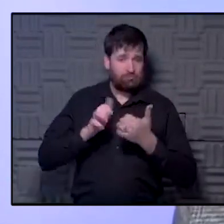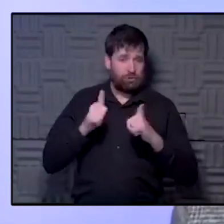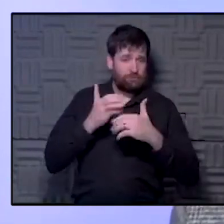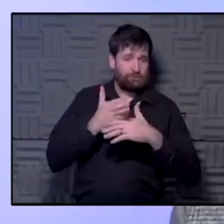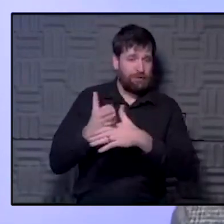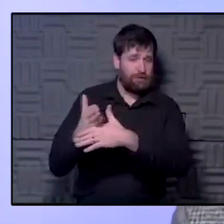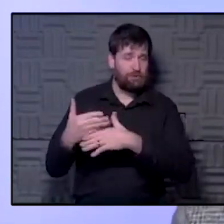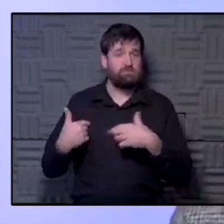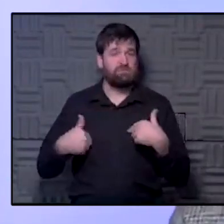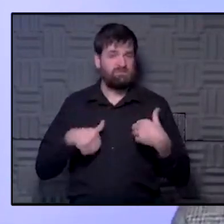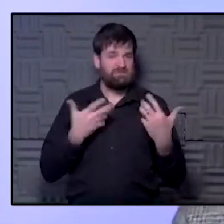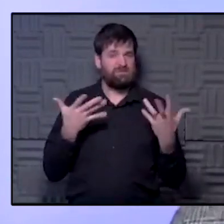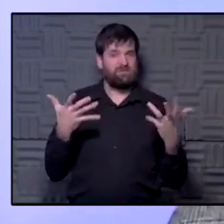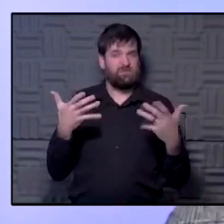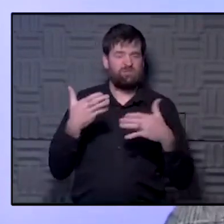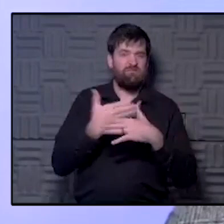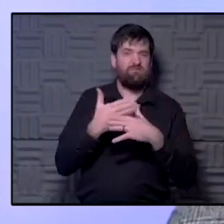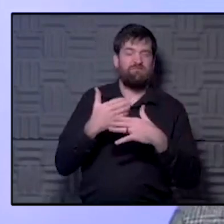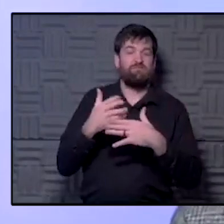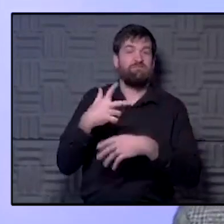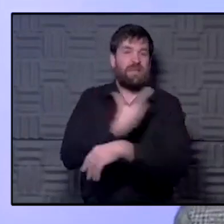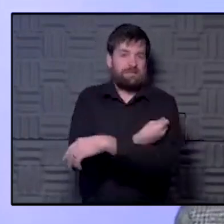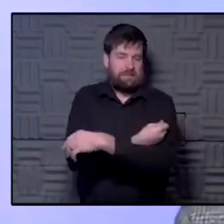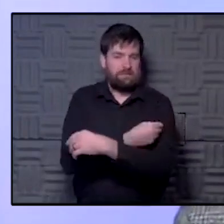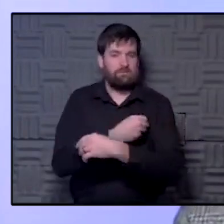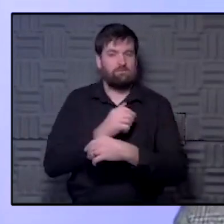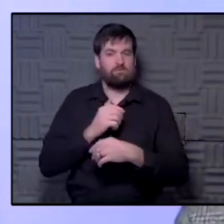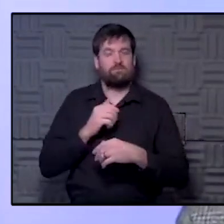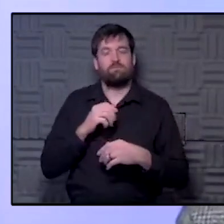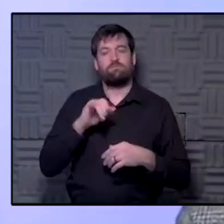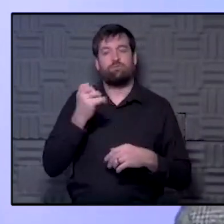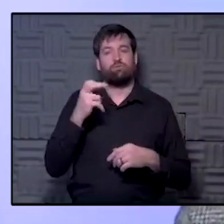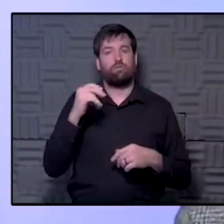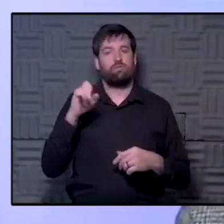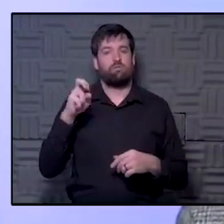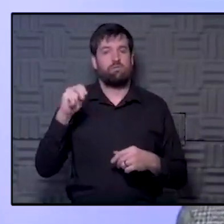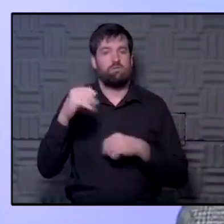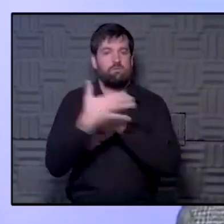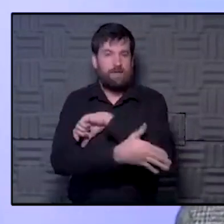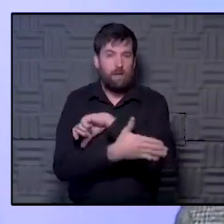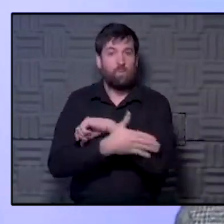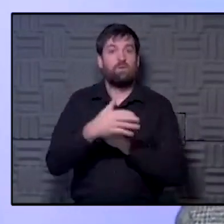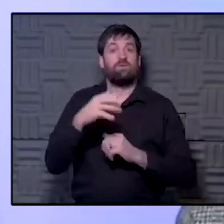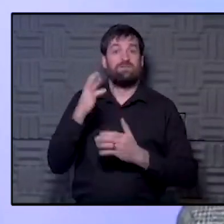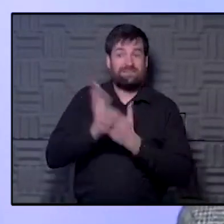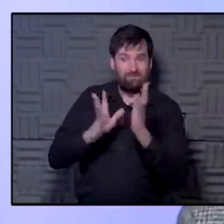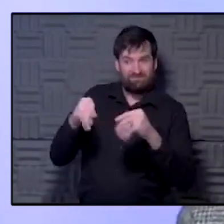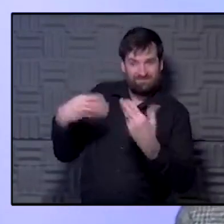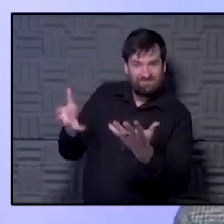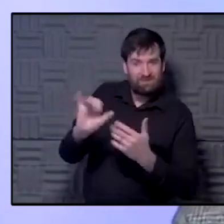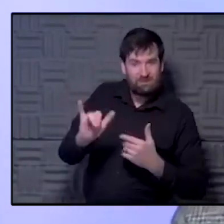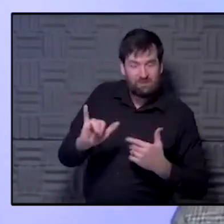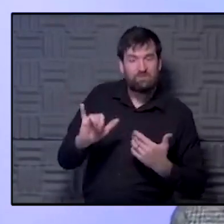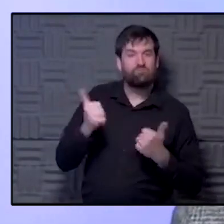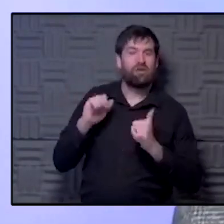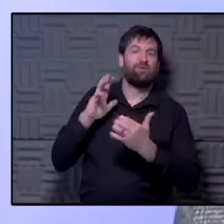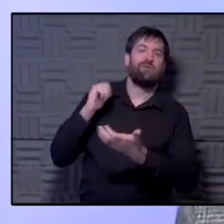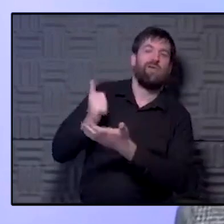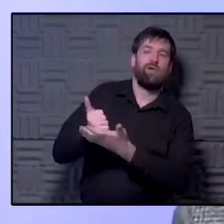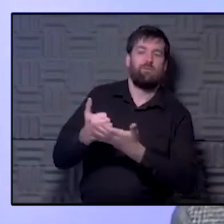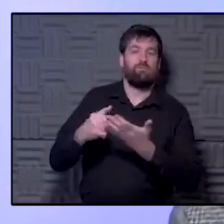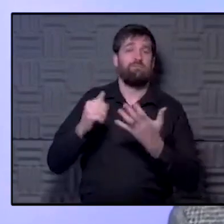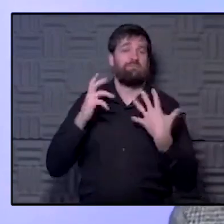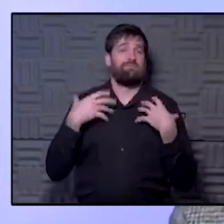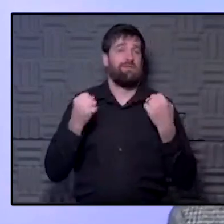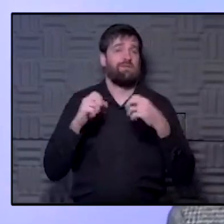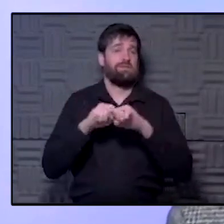actually vaccinated at our max vaccination site some Johnson County healthcare workers as well. We've tried to pitch in there, and I think the health